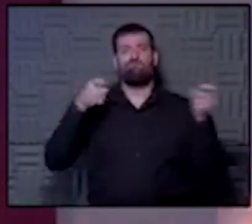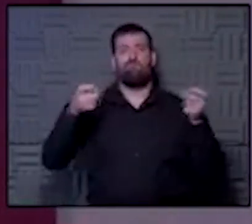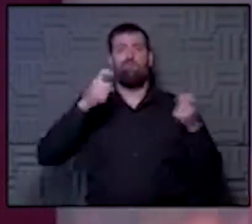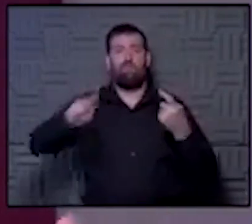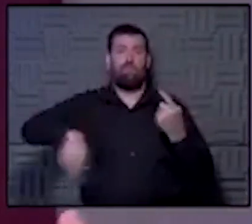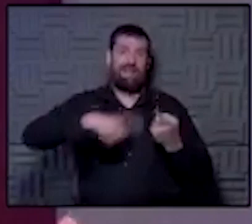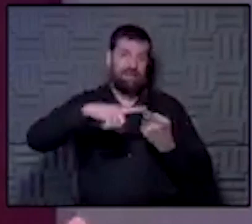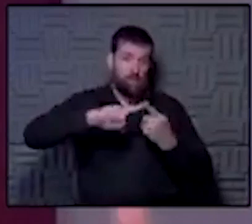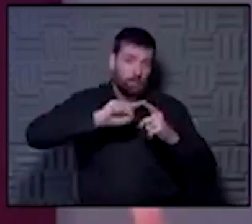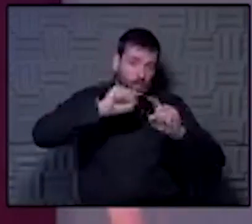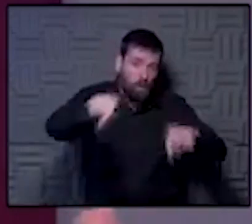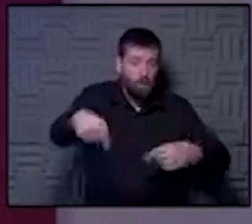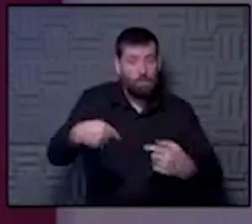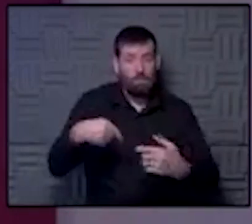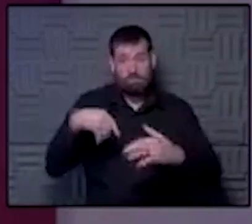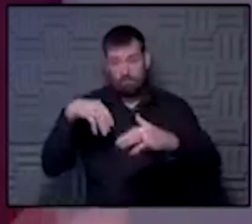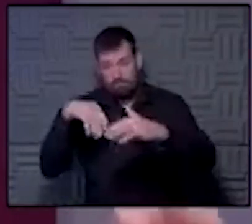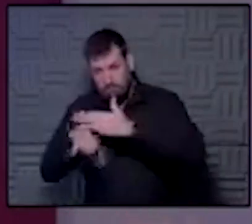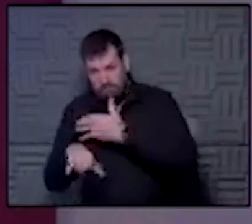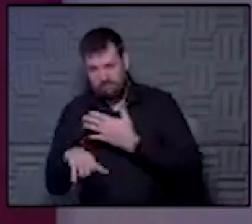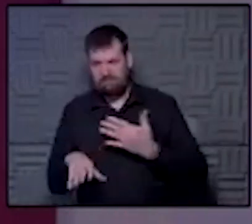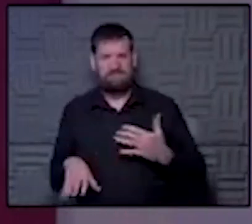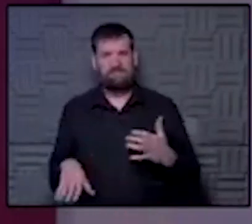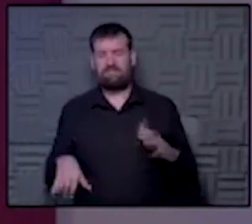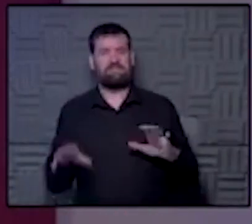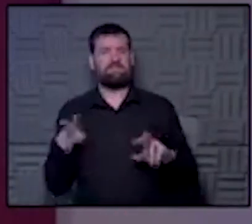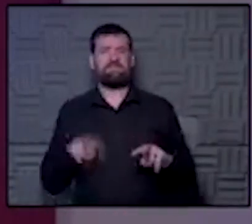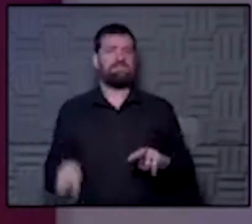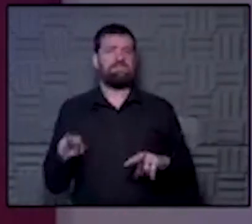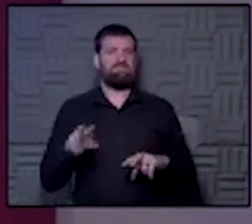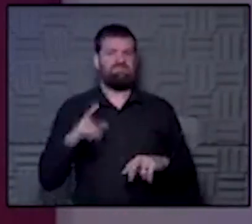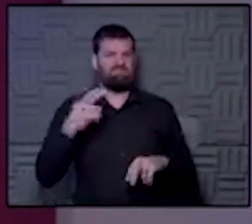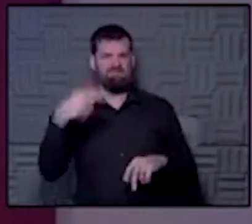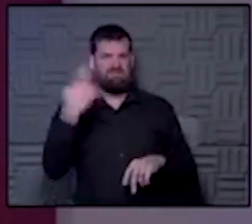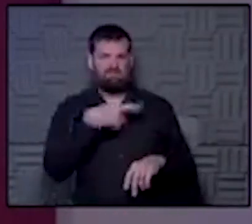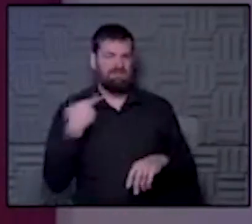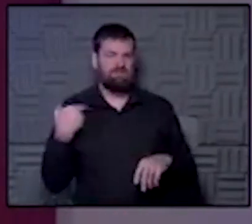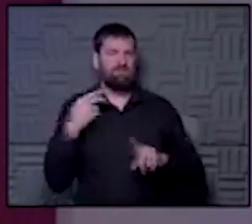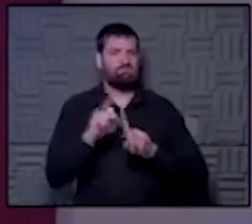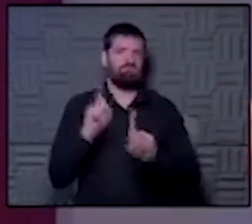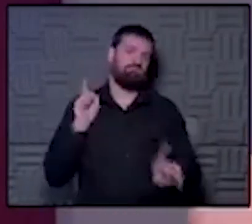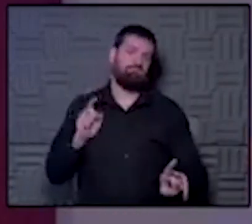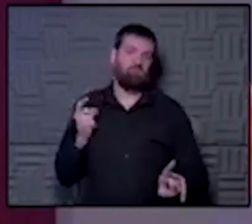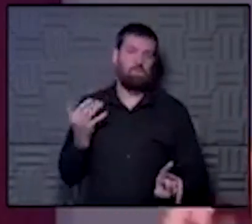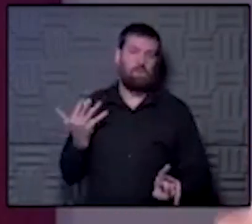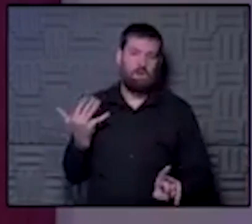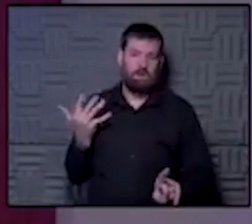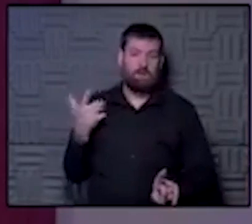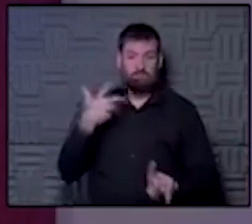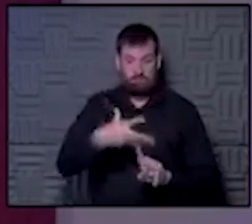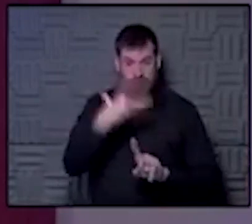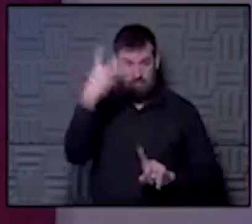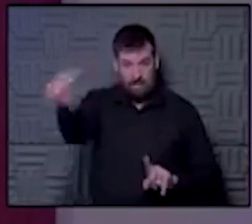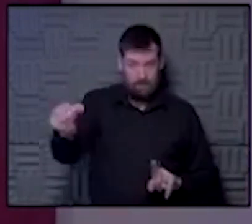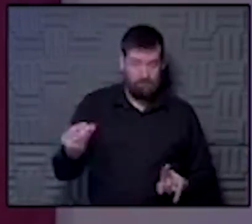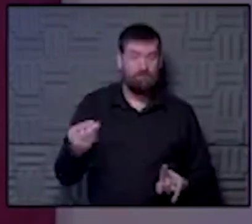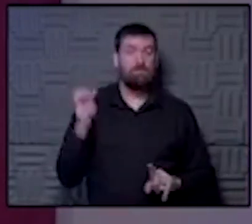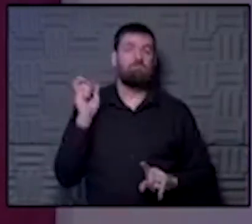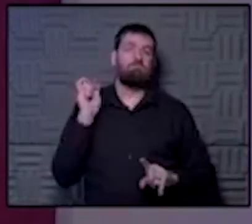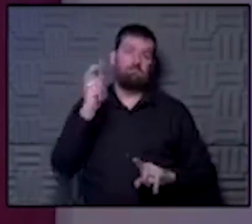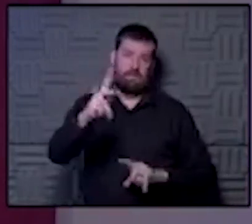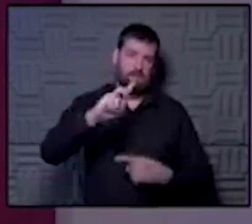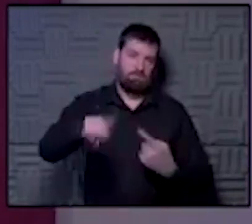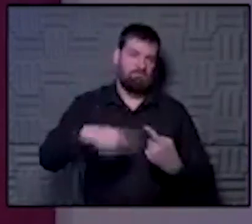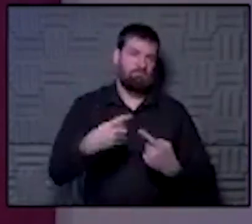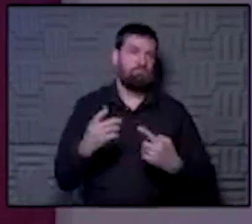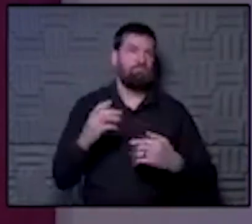go, and if you step in and it looks too risky for you, take a step back, wait for it to those folks to leave, and go back in when you feel